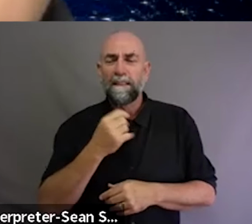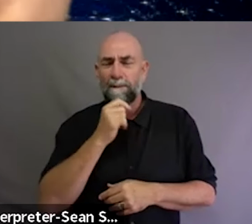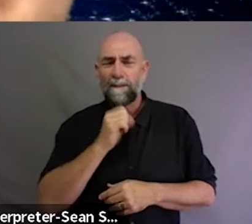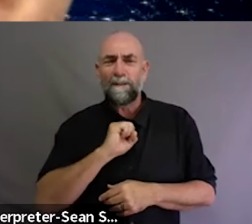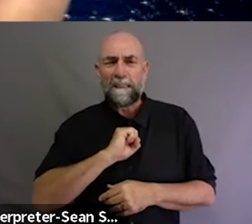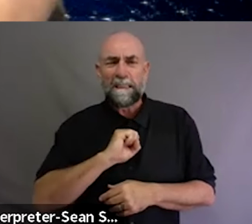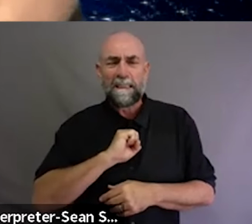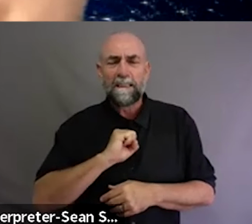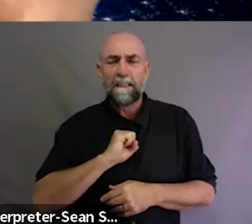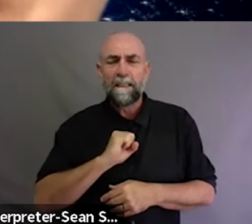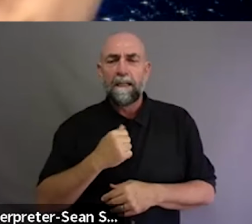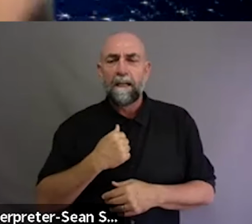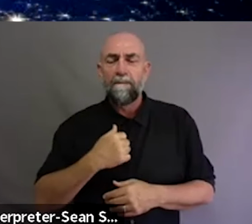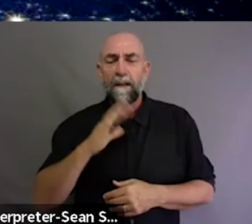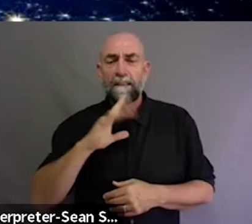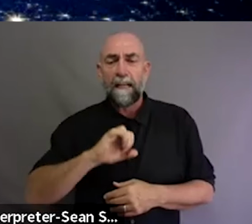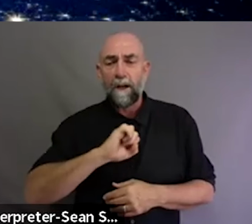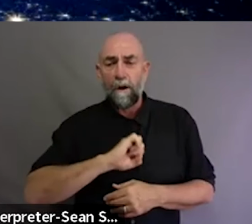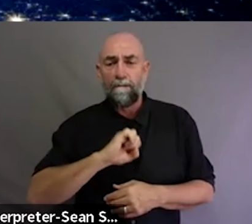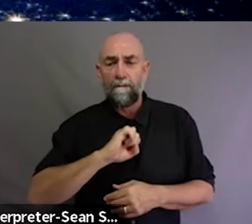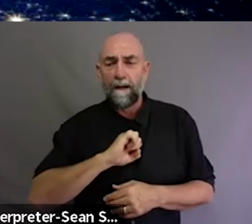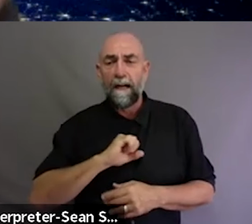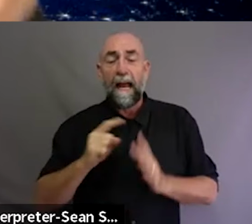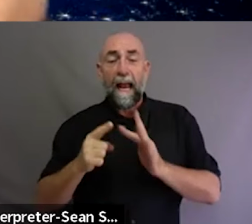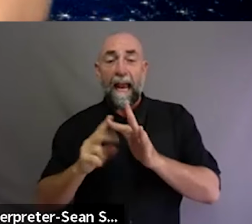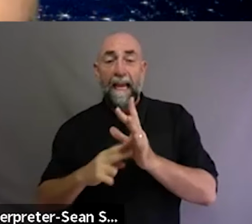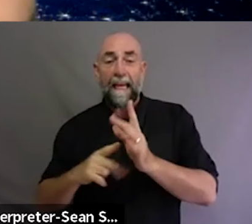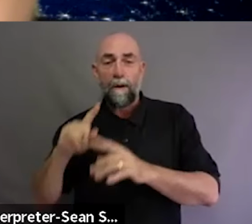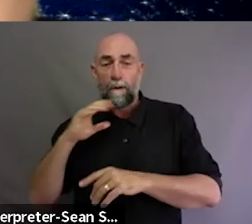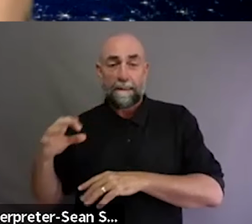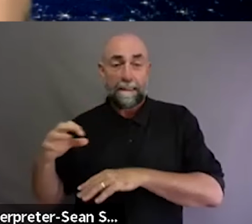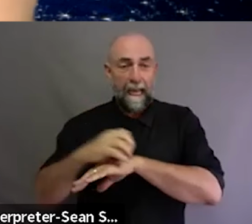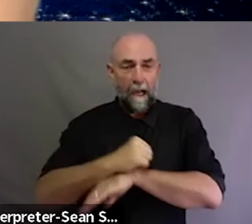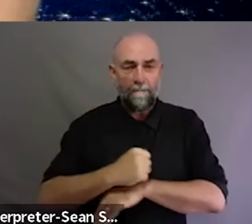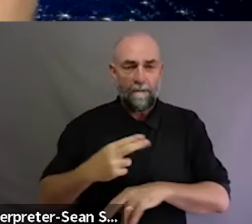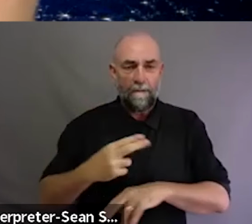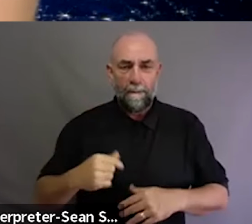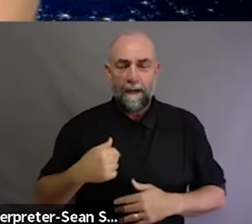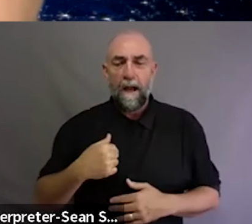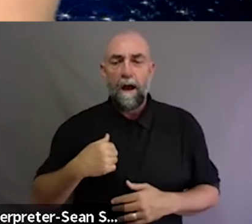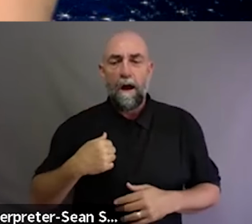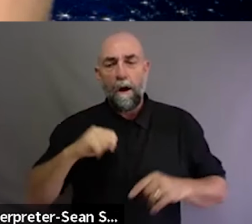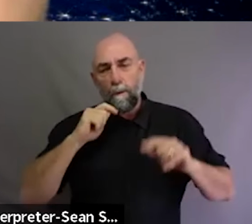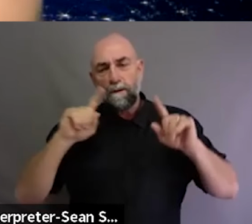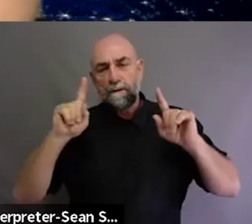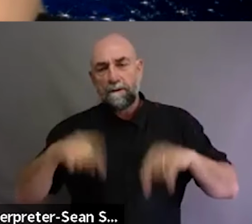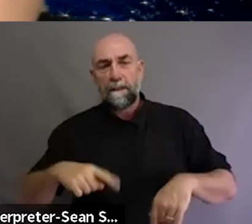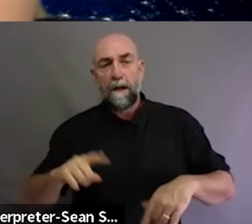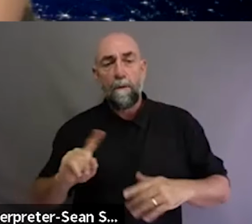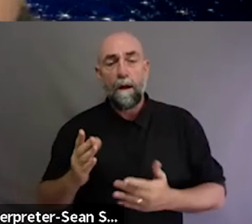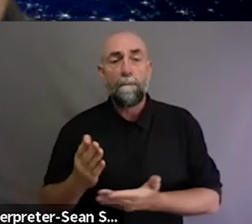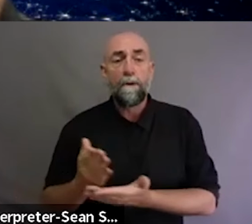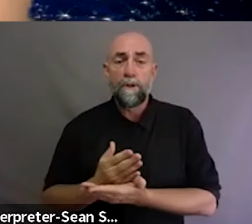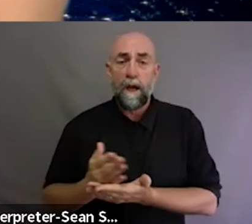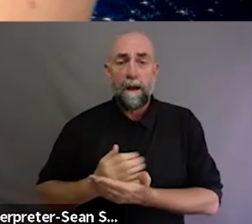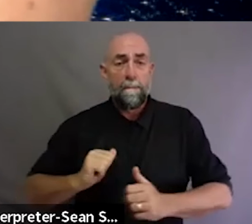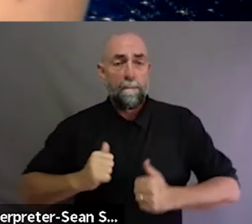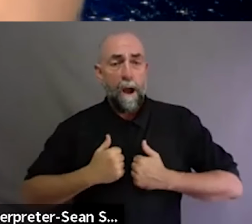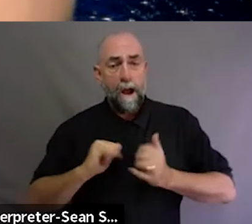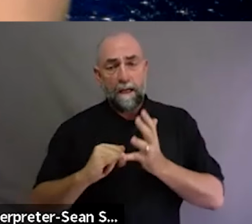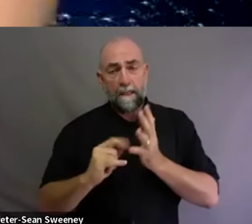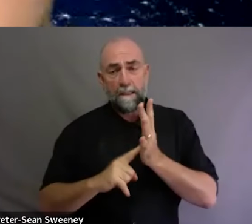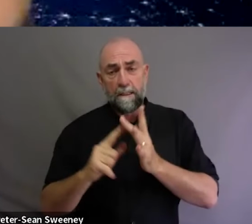gone funny. So if I start coughing, Ian's going to take over. So what I might do is I'm going to share my slides and I'm going to give part of it,